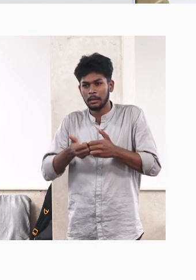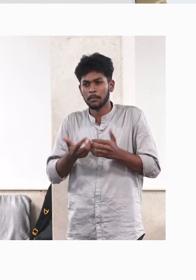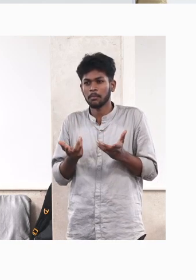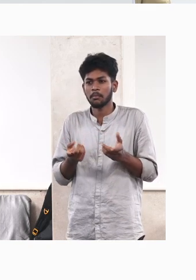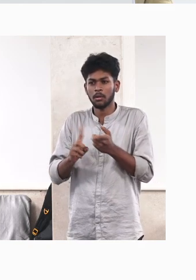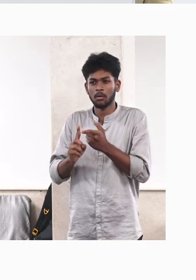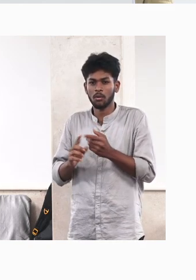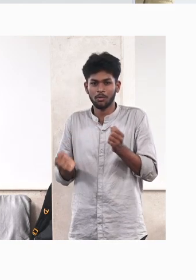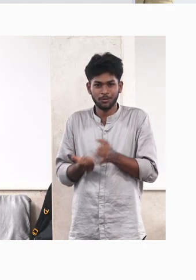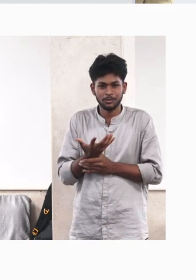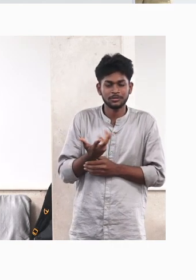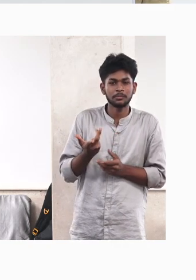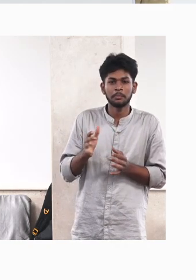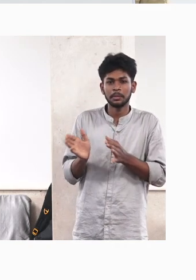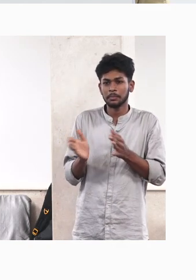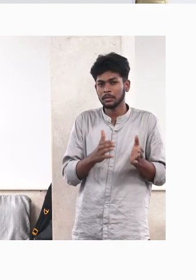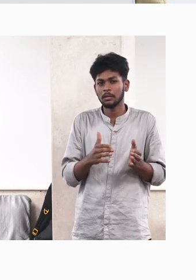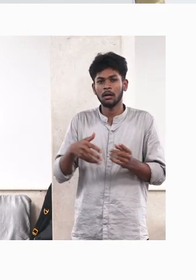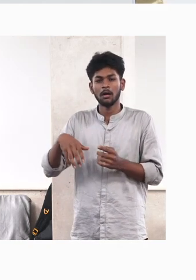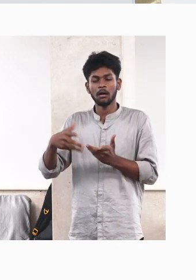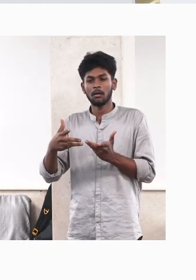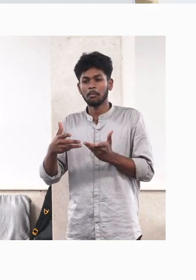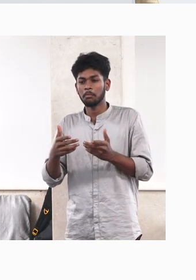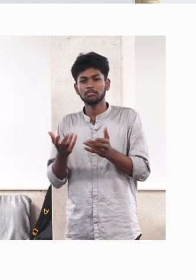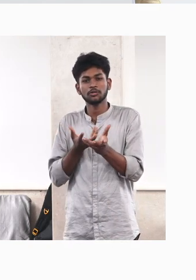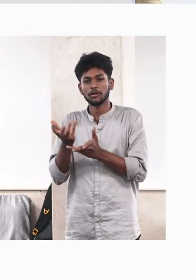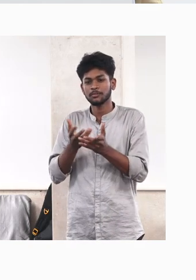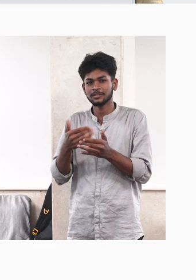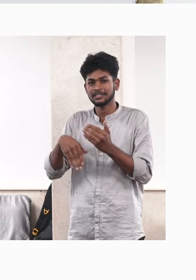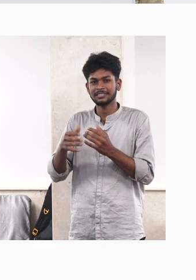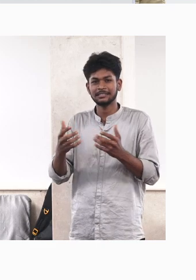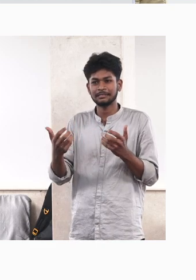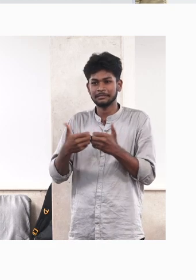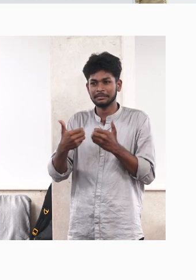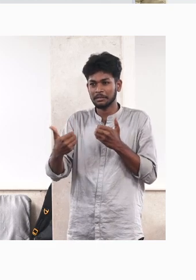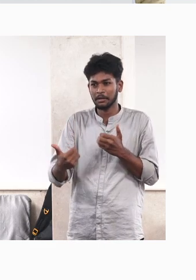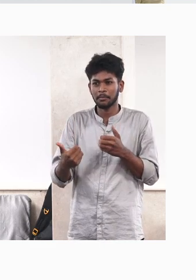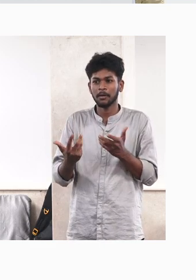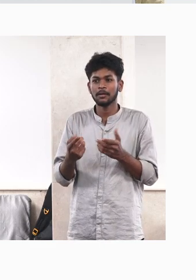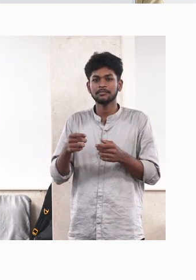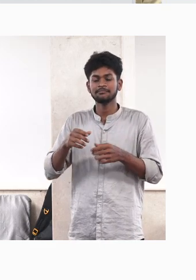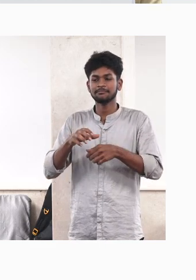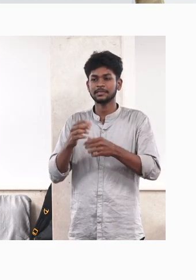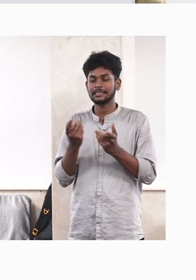bad communication in the relationship, or a bad treatment. And so the